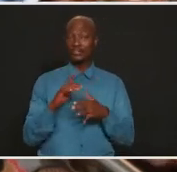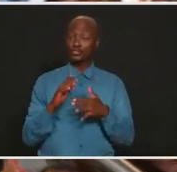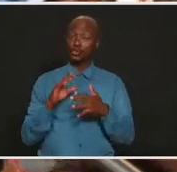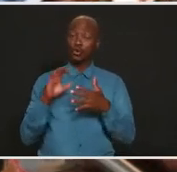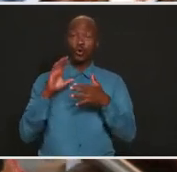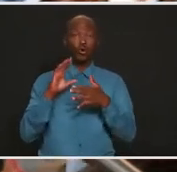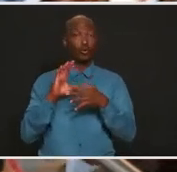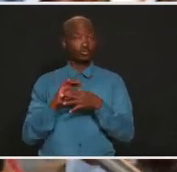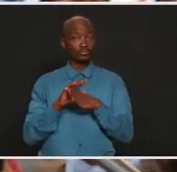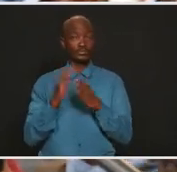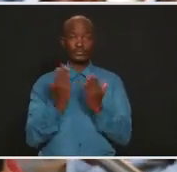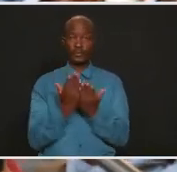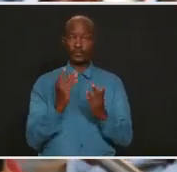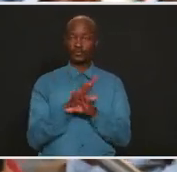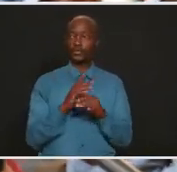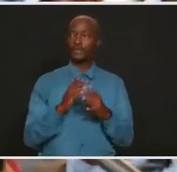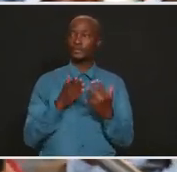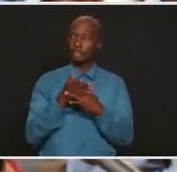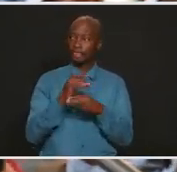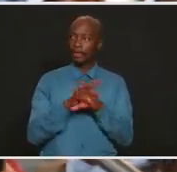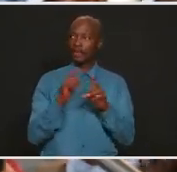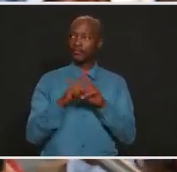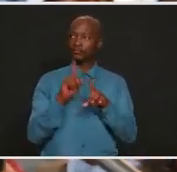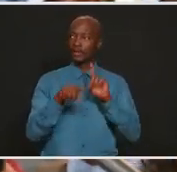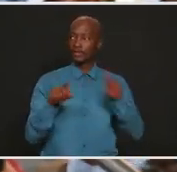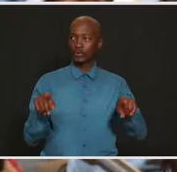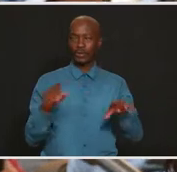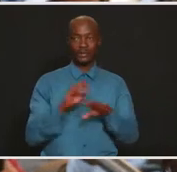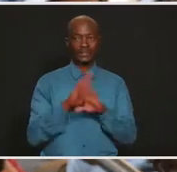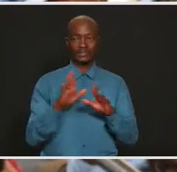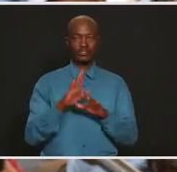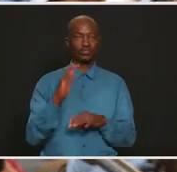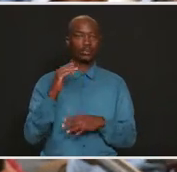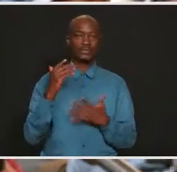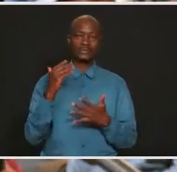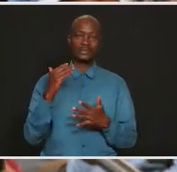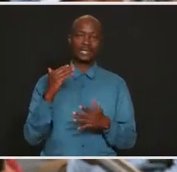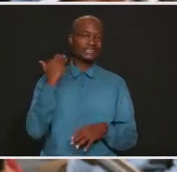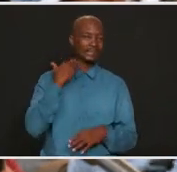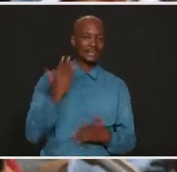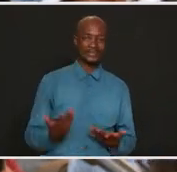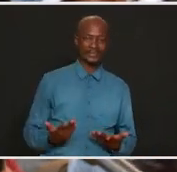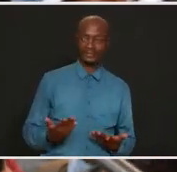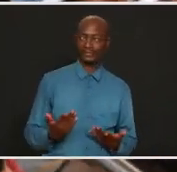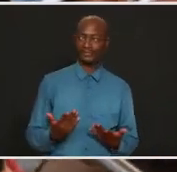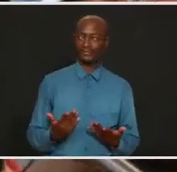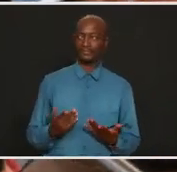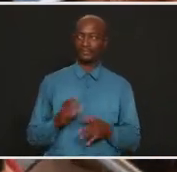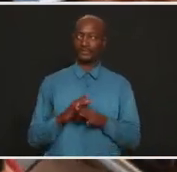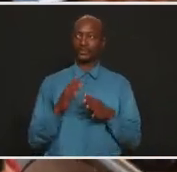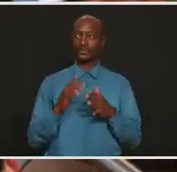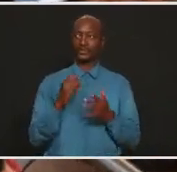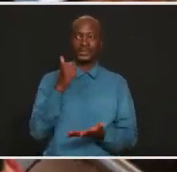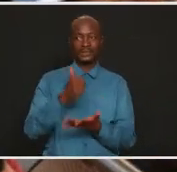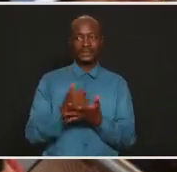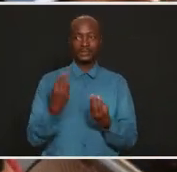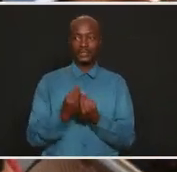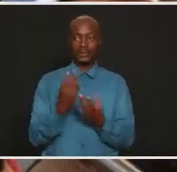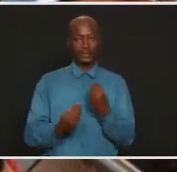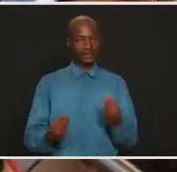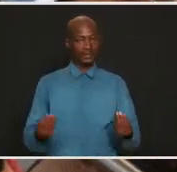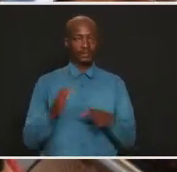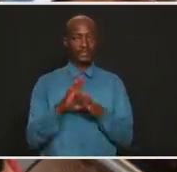and it doesn't have to be expensive we sit with our children day in and day out therefore we are